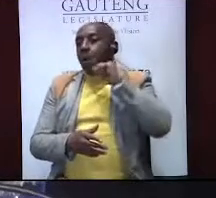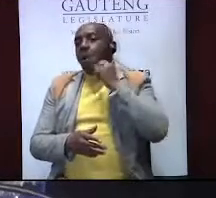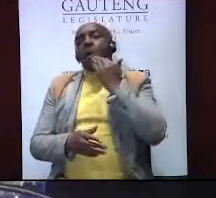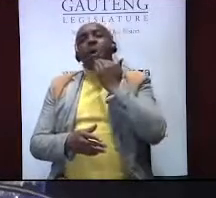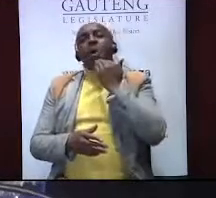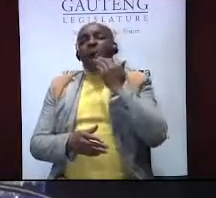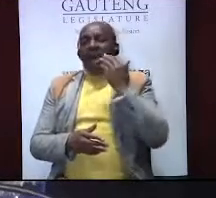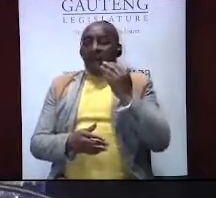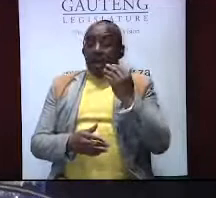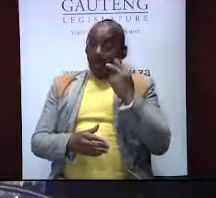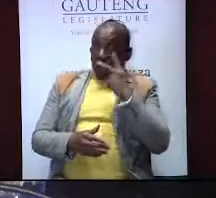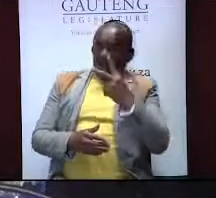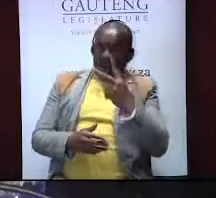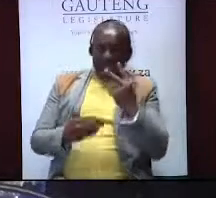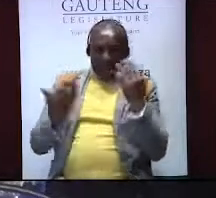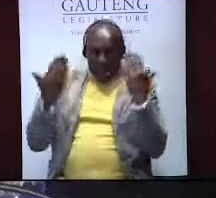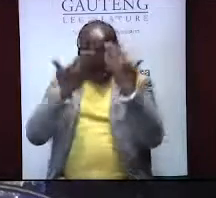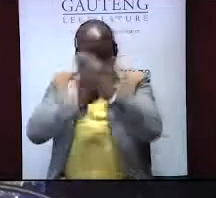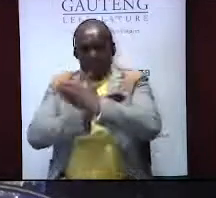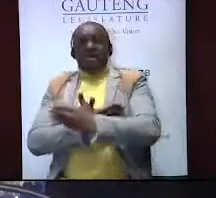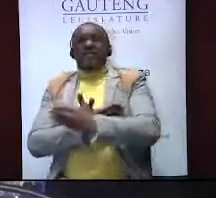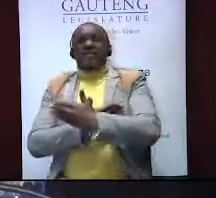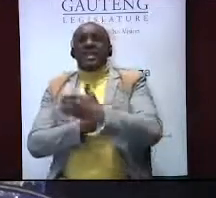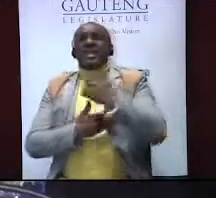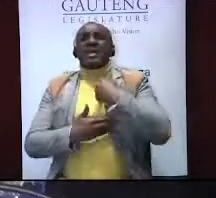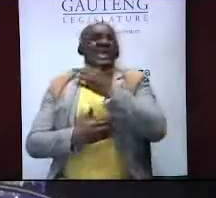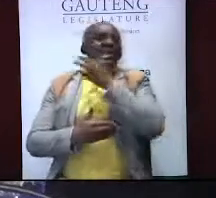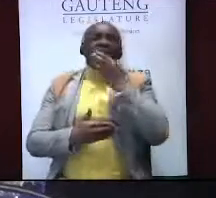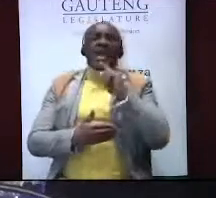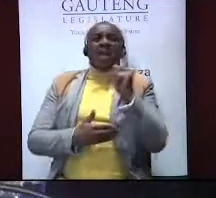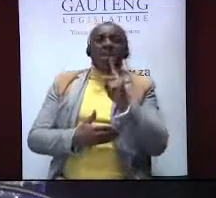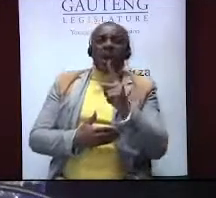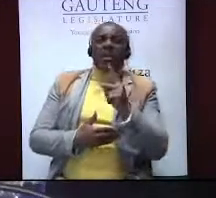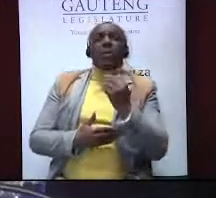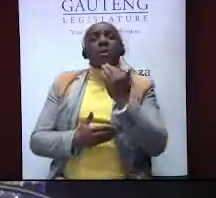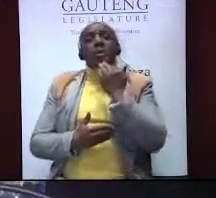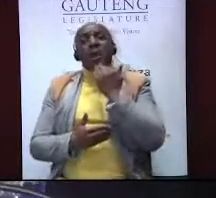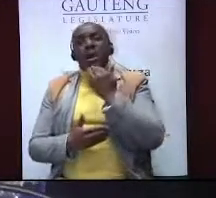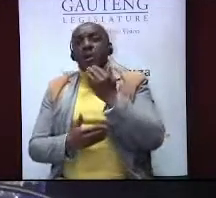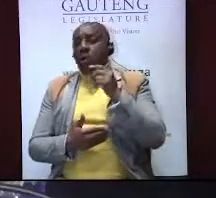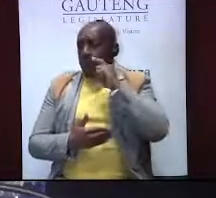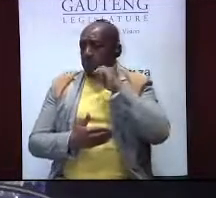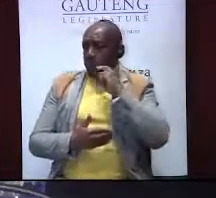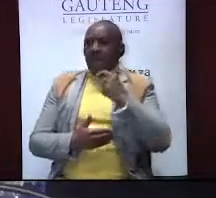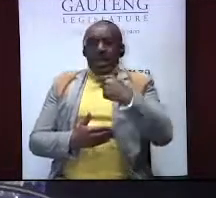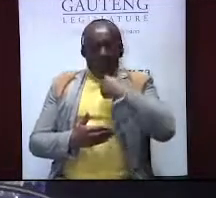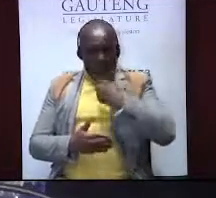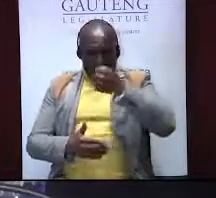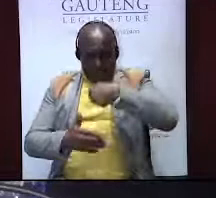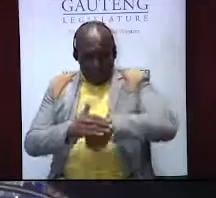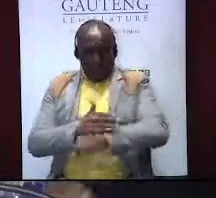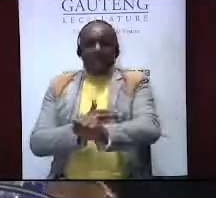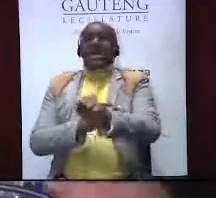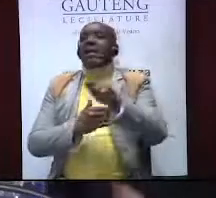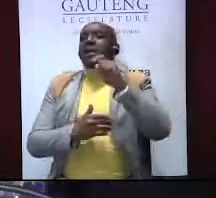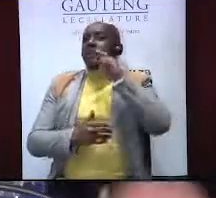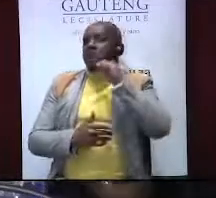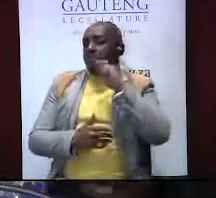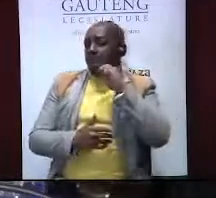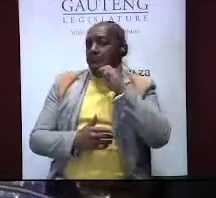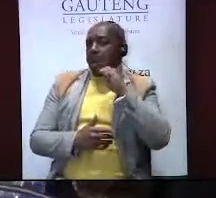darkness. What are we saying, Bomme? Because these very men, but it's Tekiruna Molefasi, did